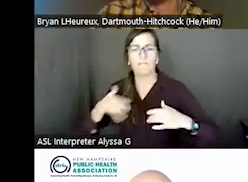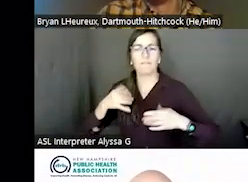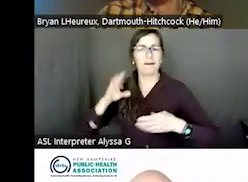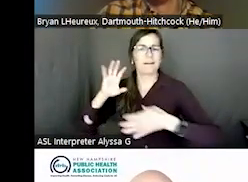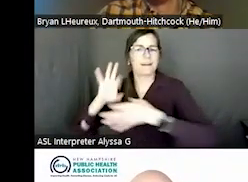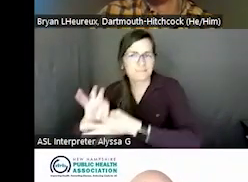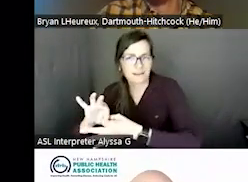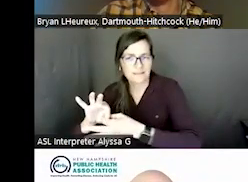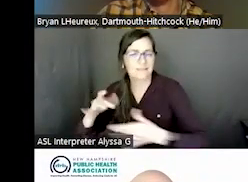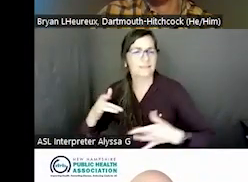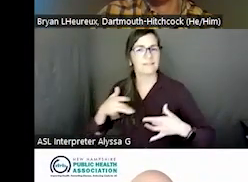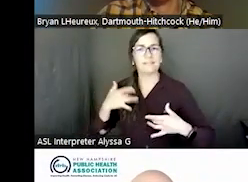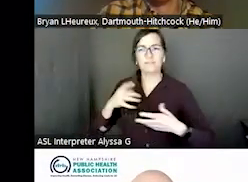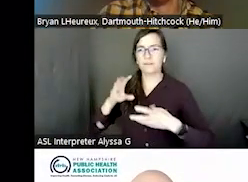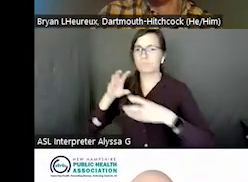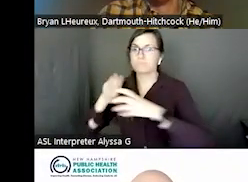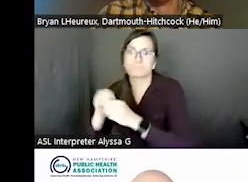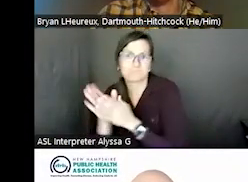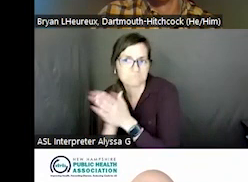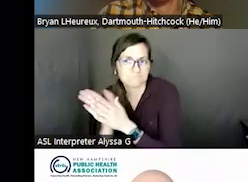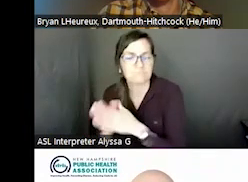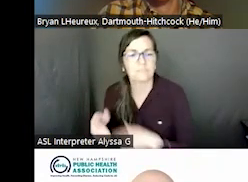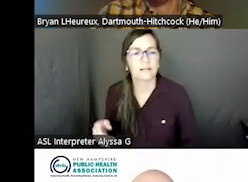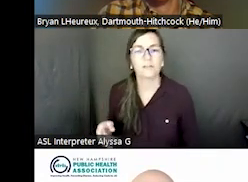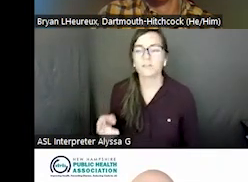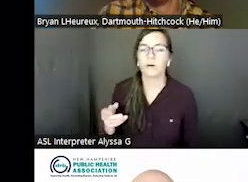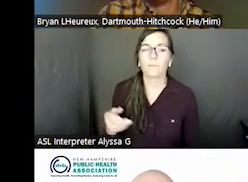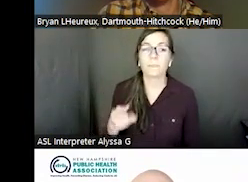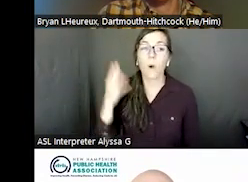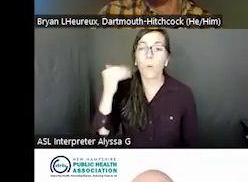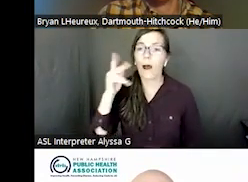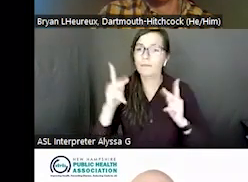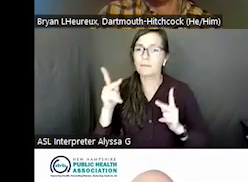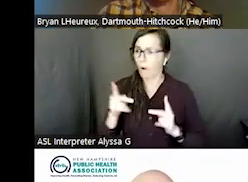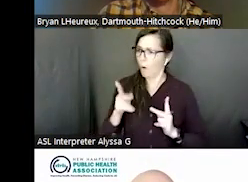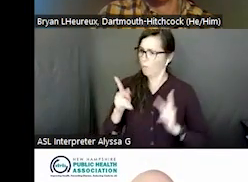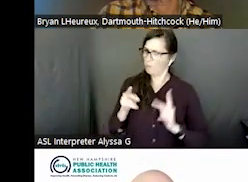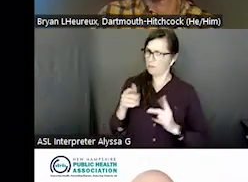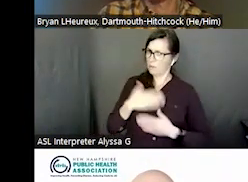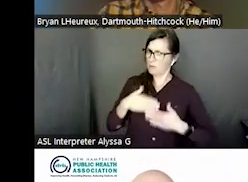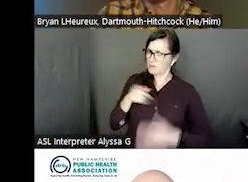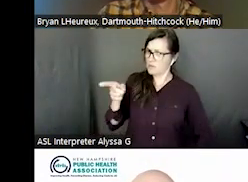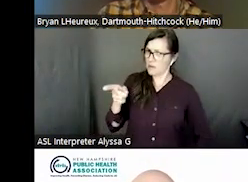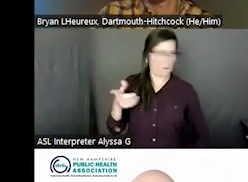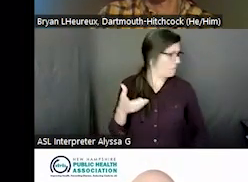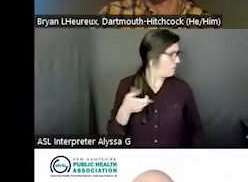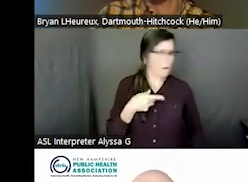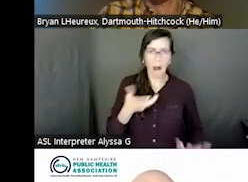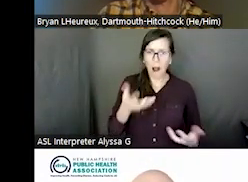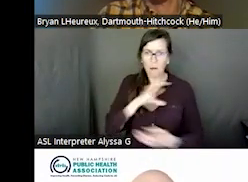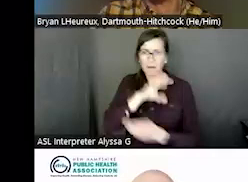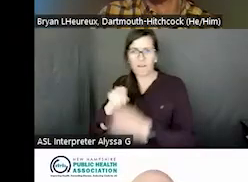very desirable to be in this club. Why are those people over there having a good time? I want to go be like them. I want to be in that